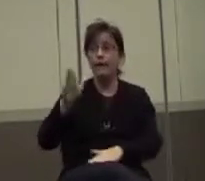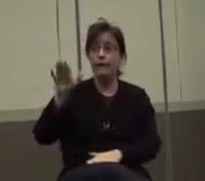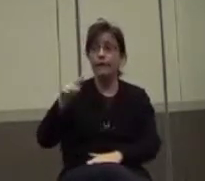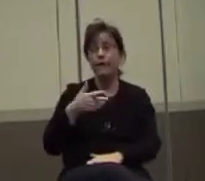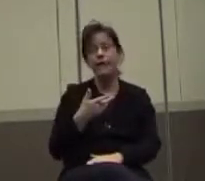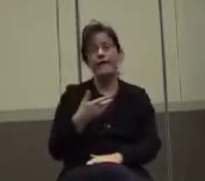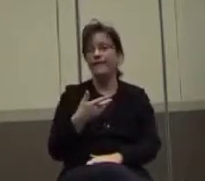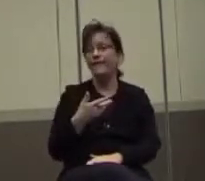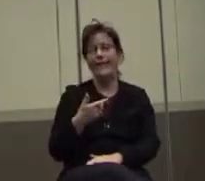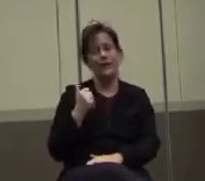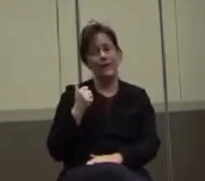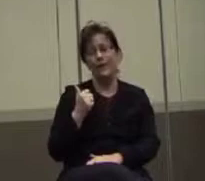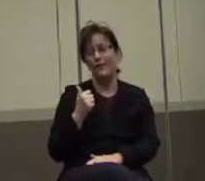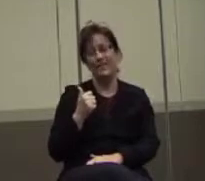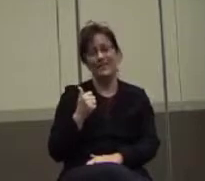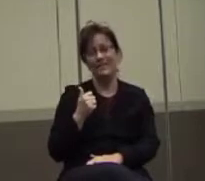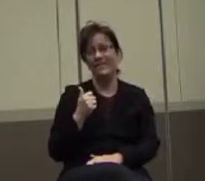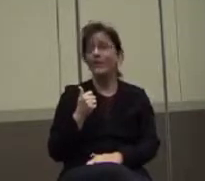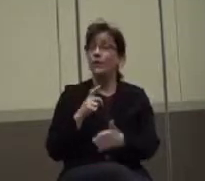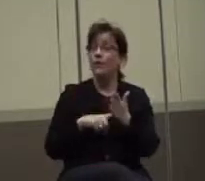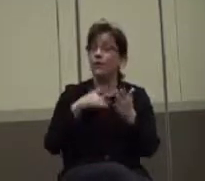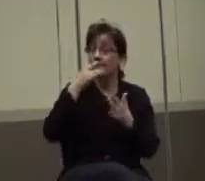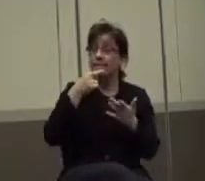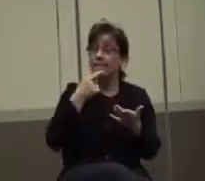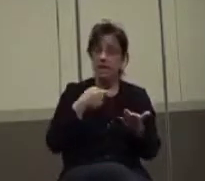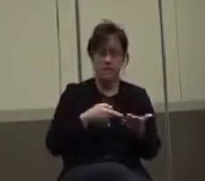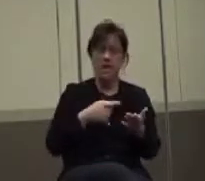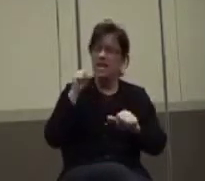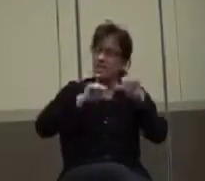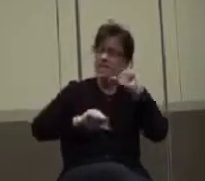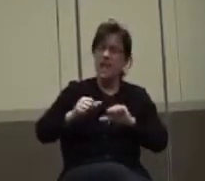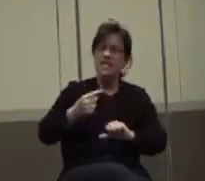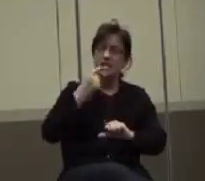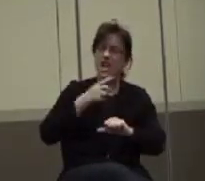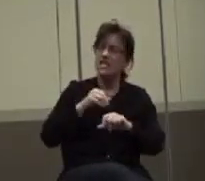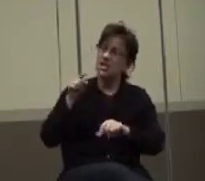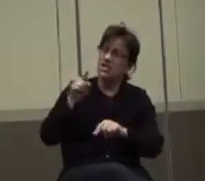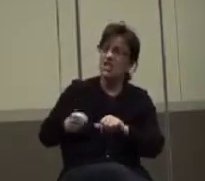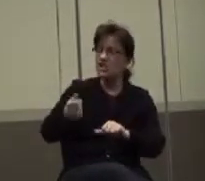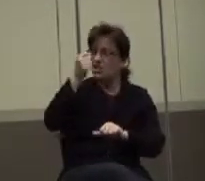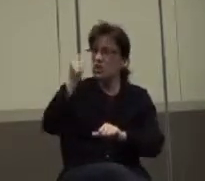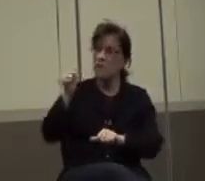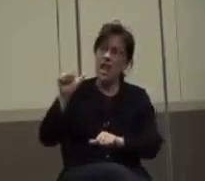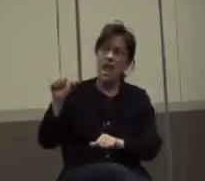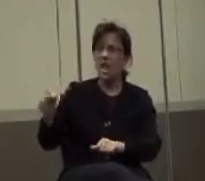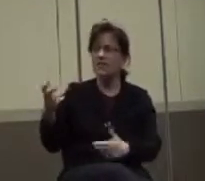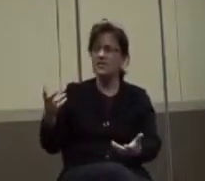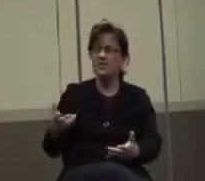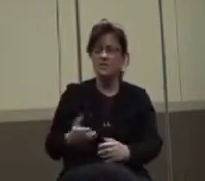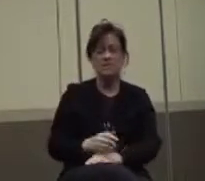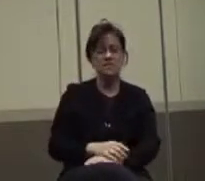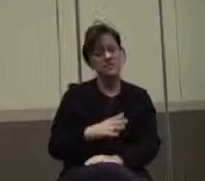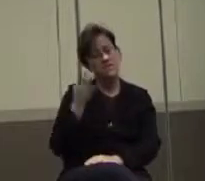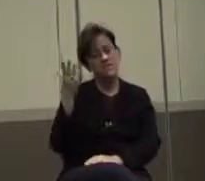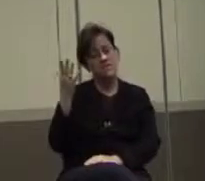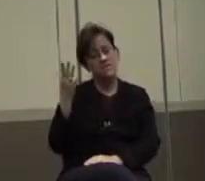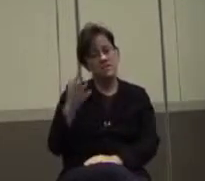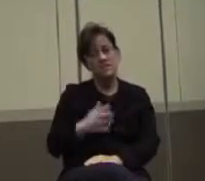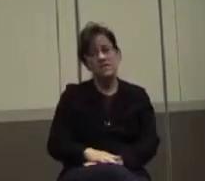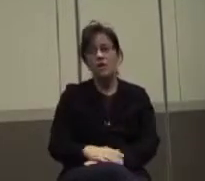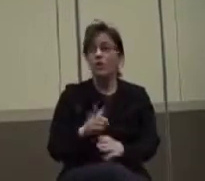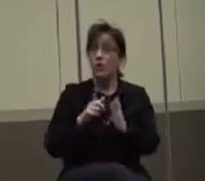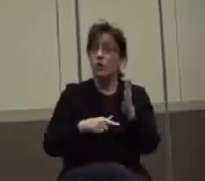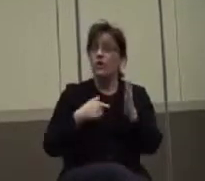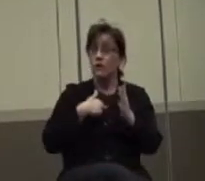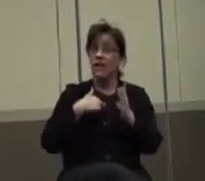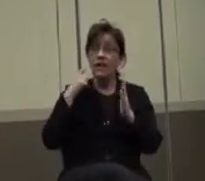say? Science sucks and you're a stupid ass, right? And what do we find ourselves doing?